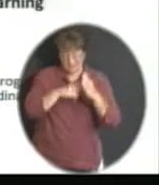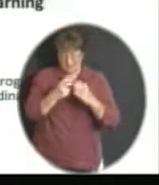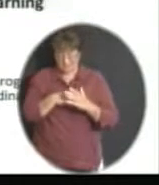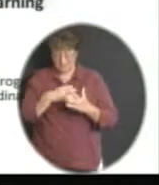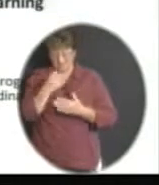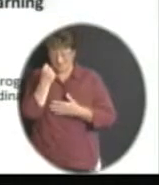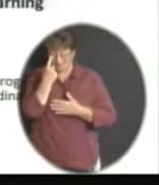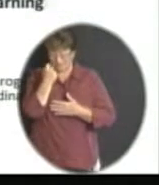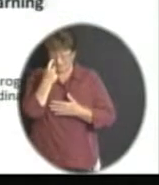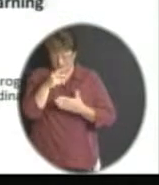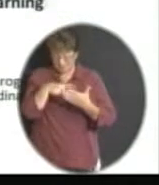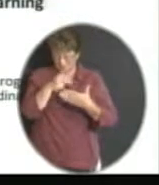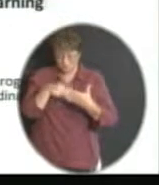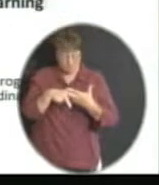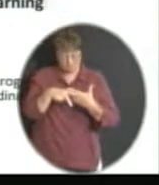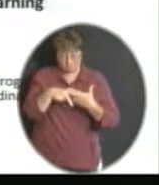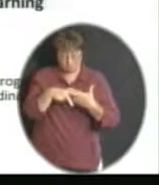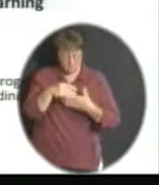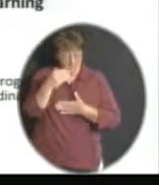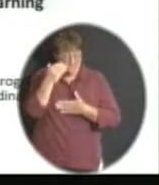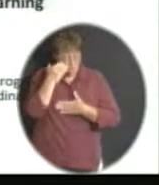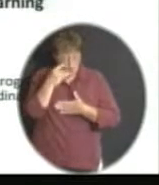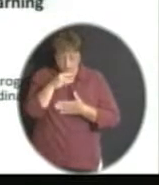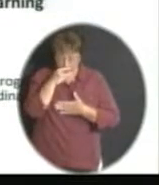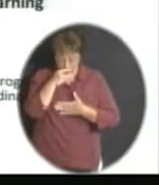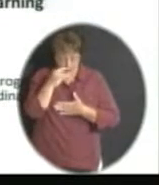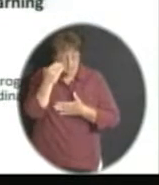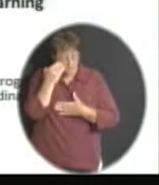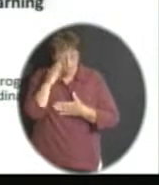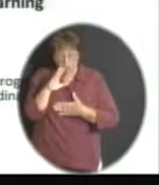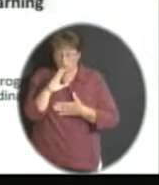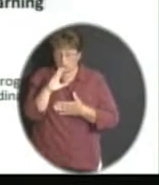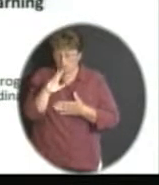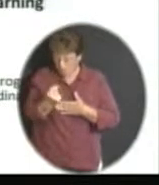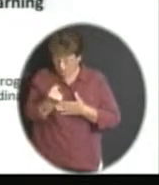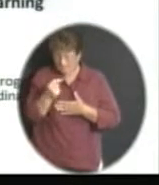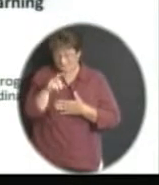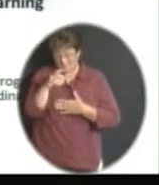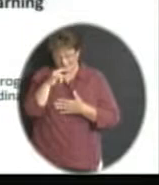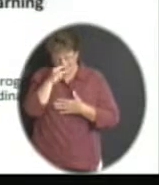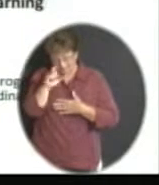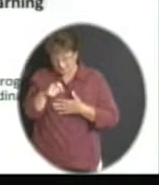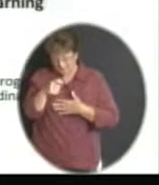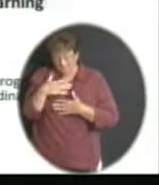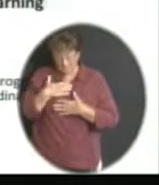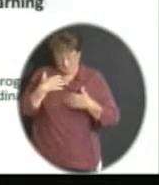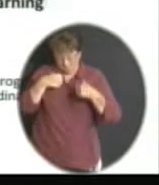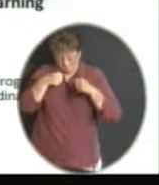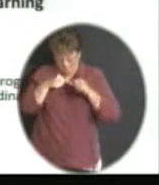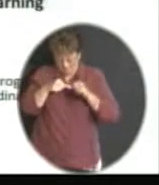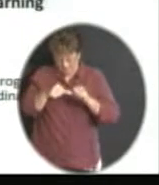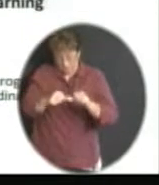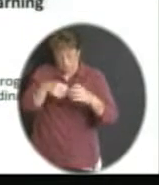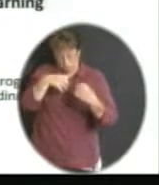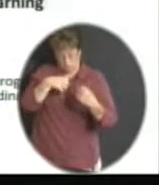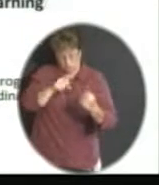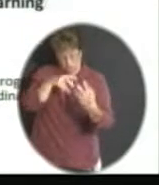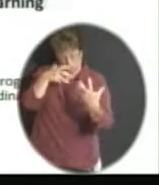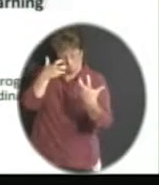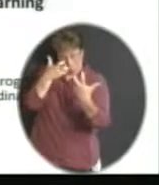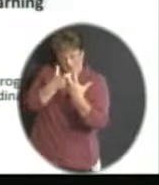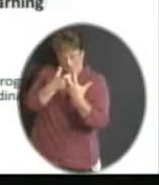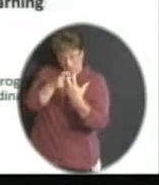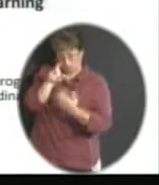They know kids. They know what kids need, and they're continuing to work to match those needs. We have